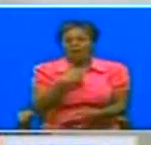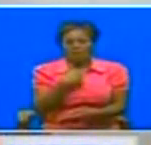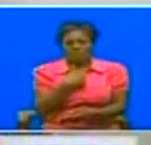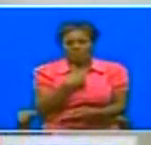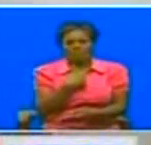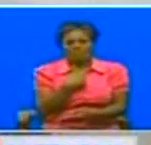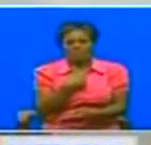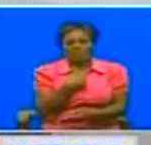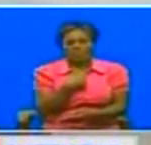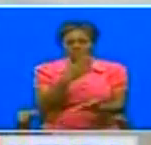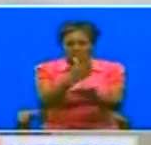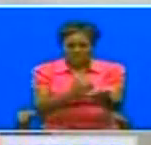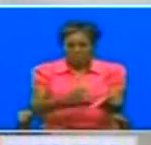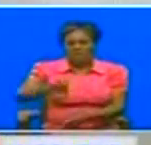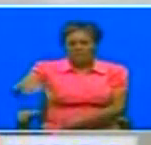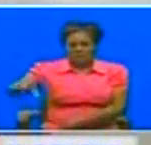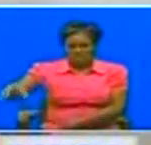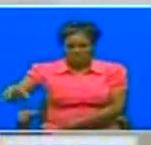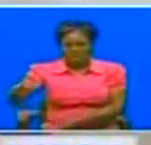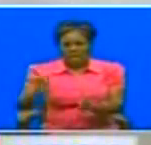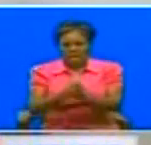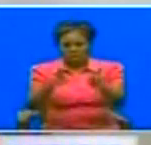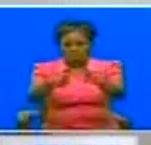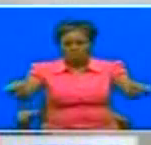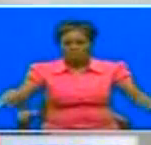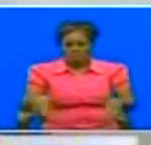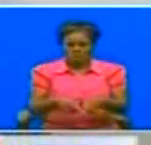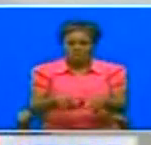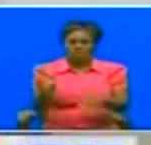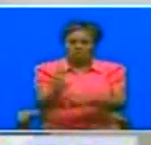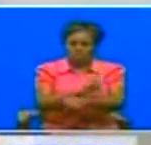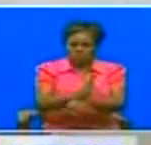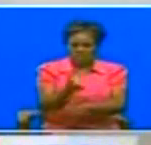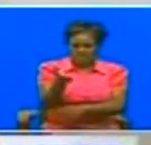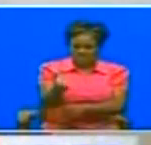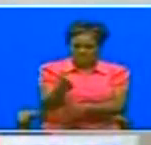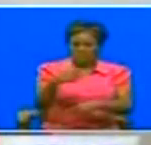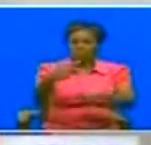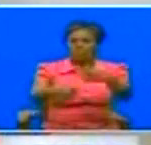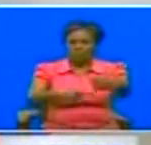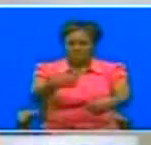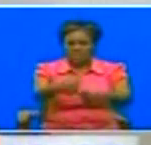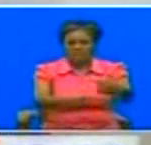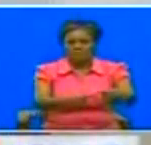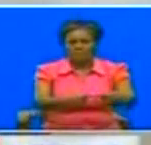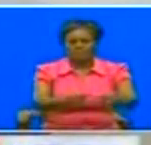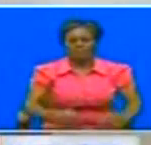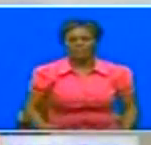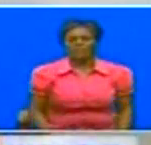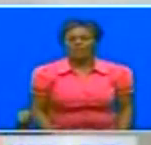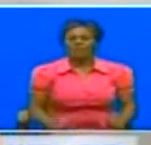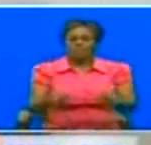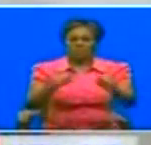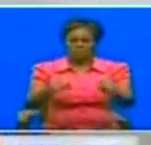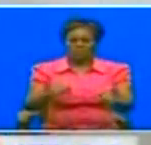in the sub-counties and in the wards, that using that process can help